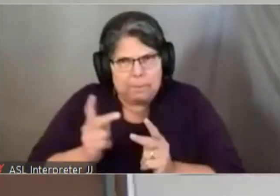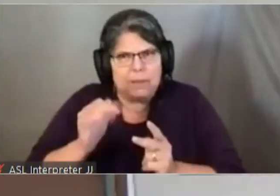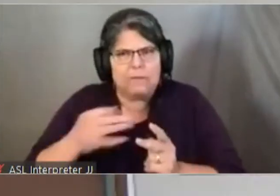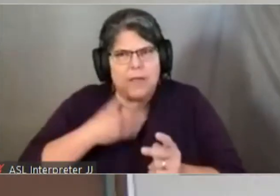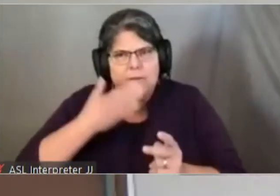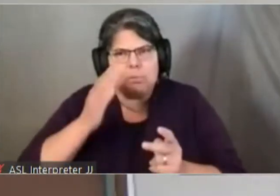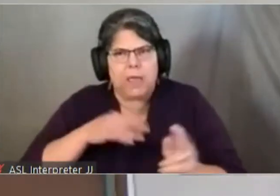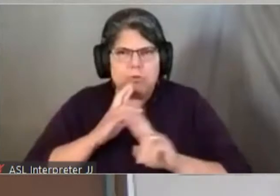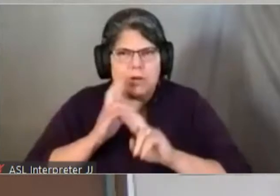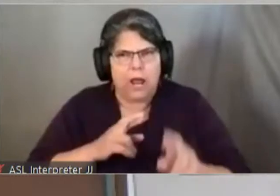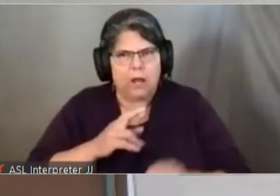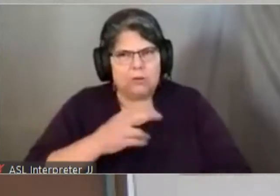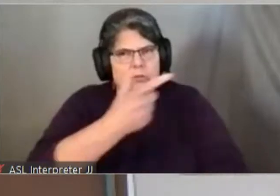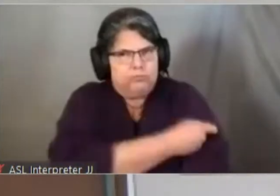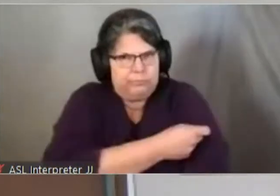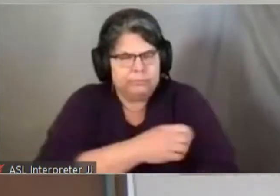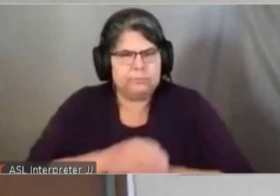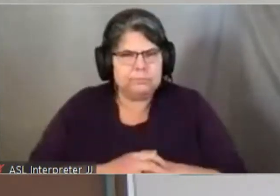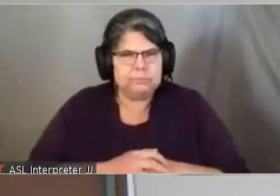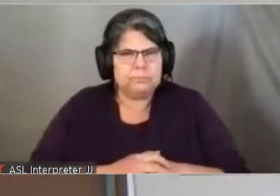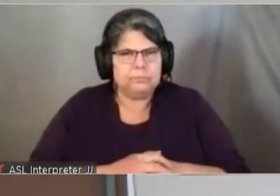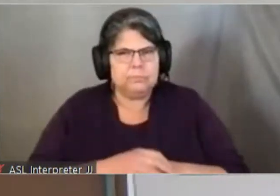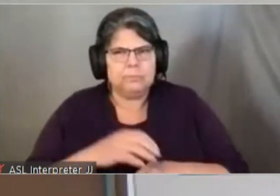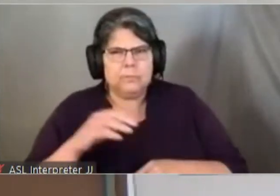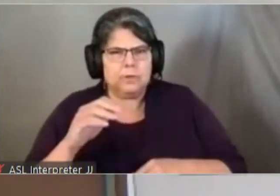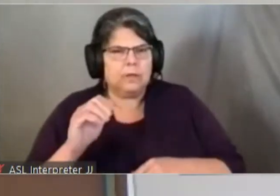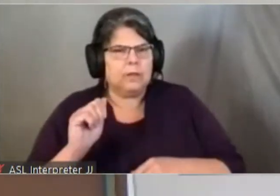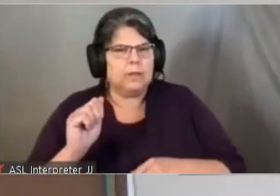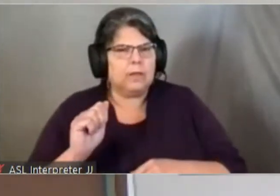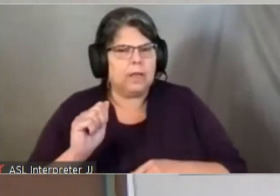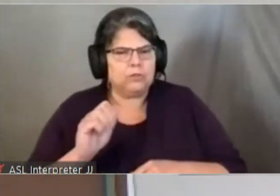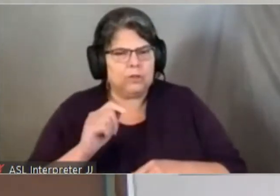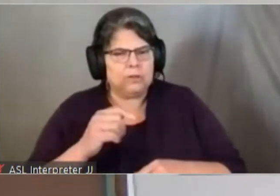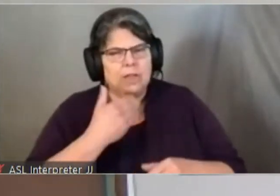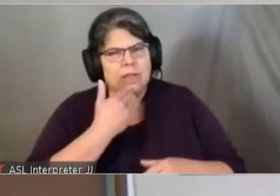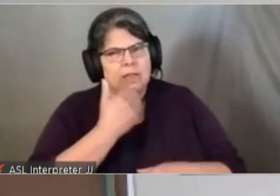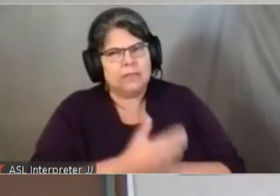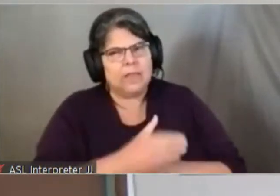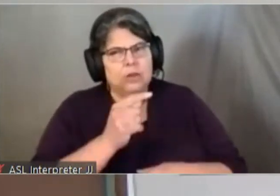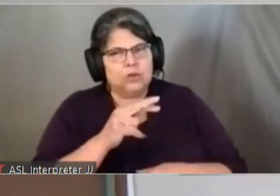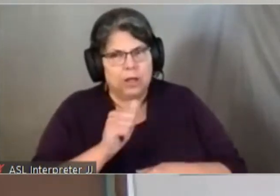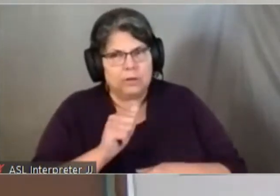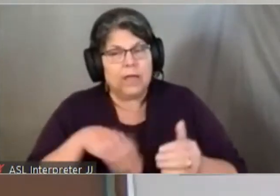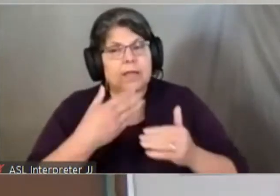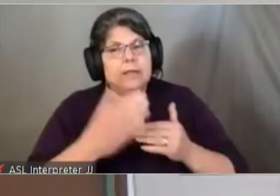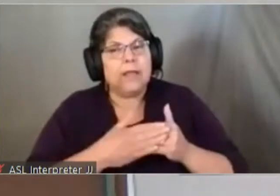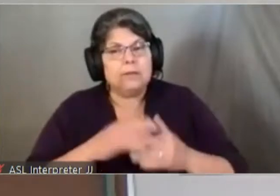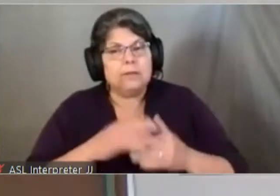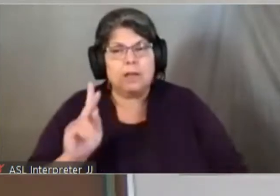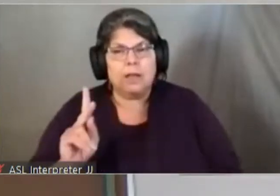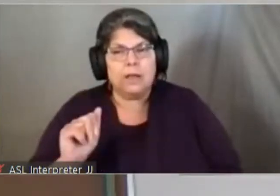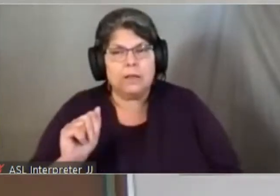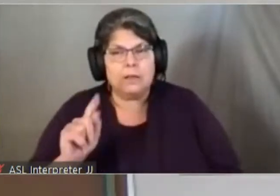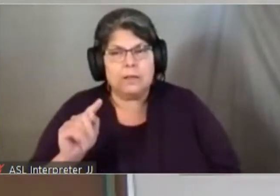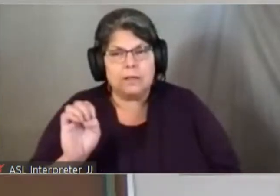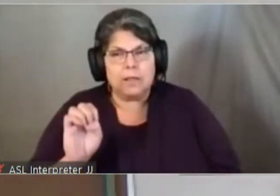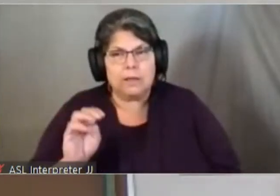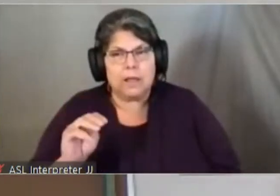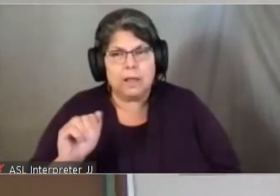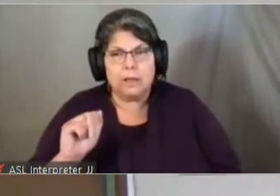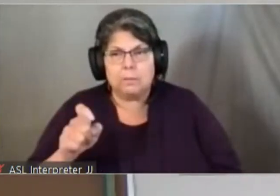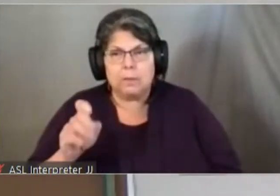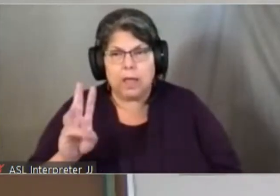you, Tanya. Next up, we will go over to Kate Maxwell. Kate, whenever you're ready.